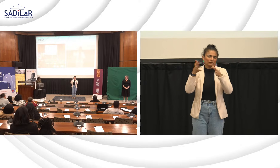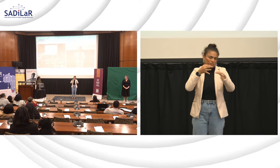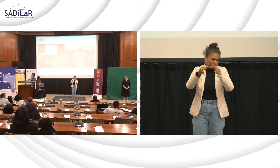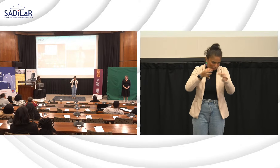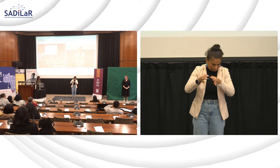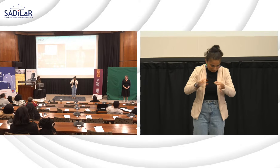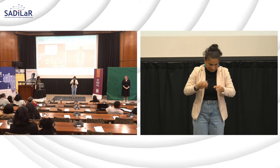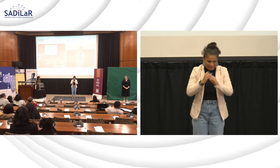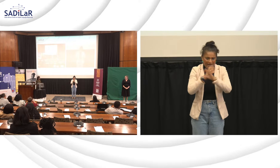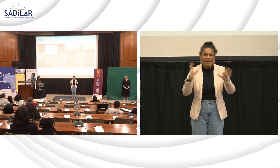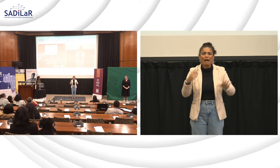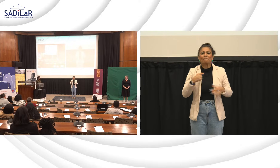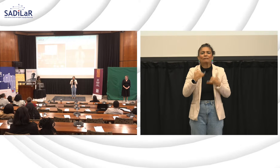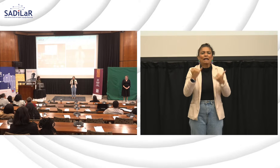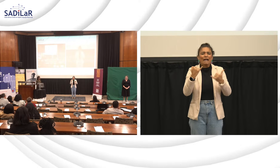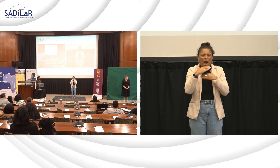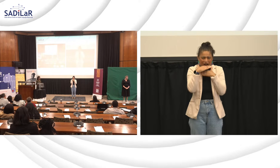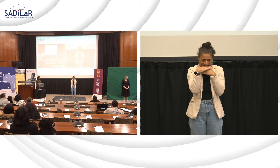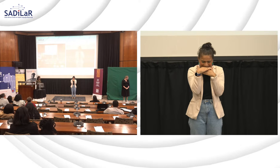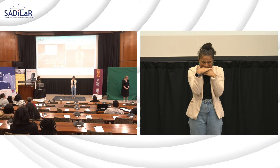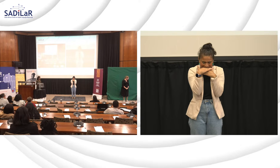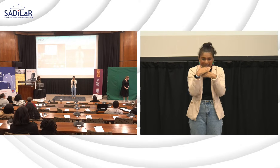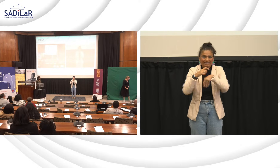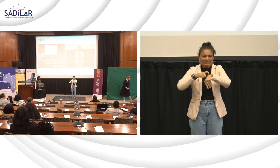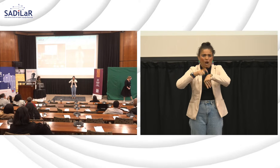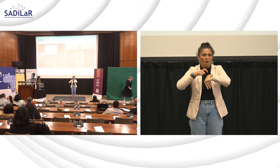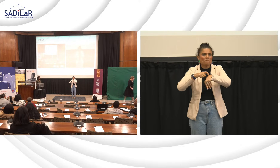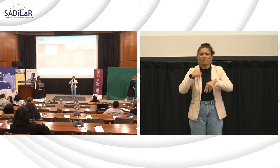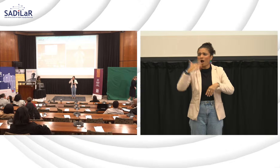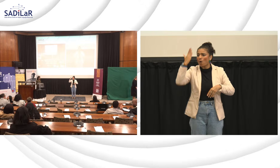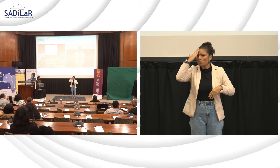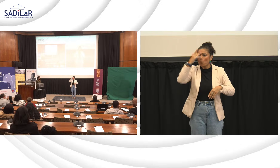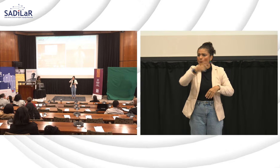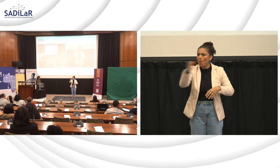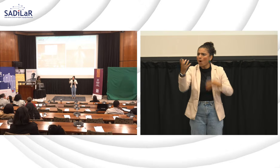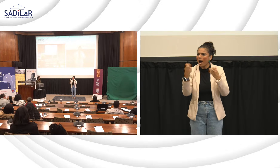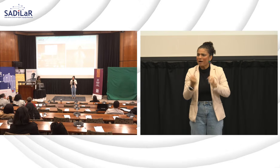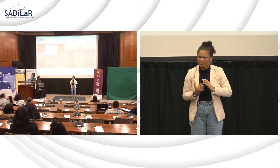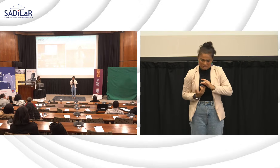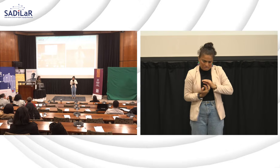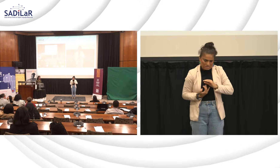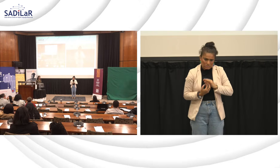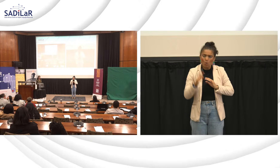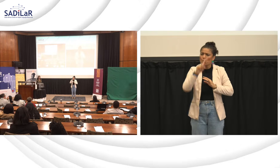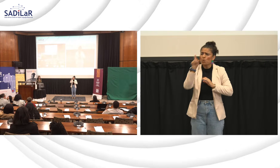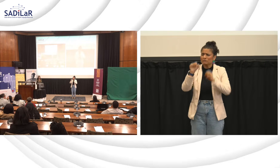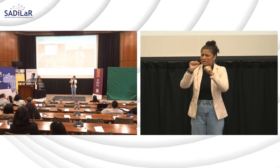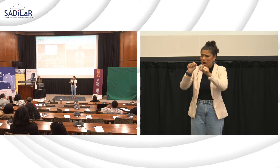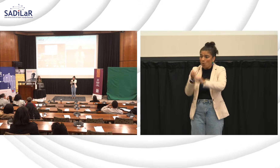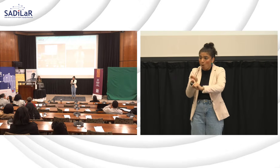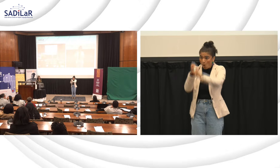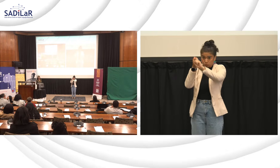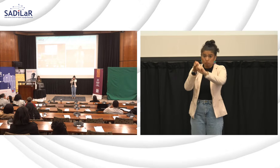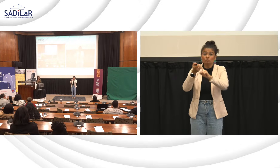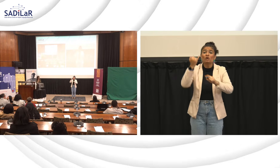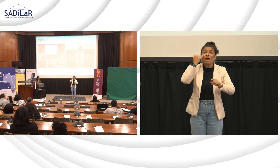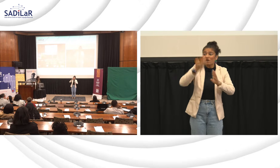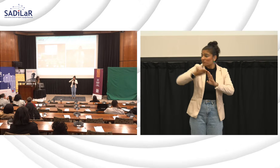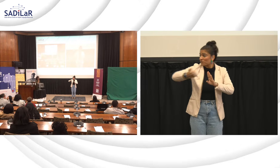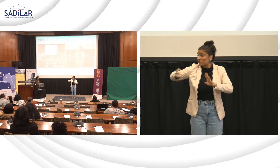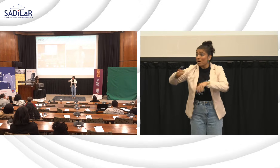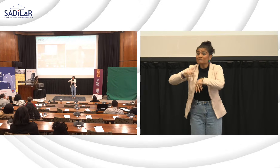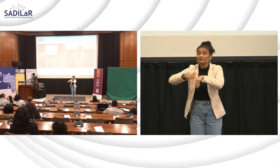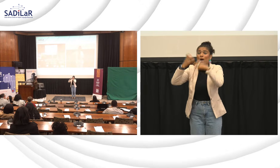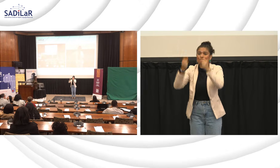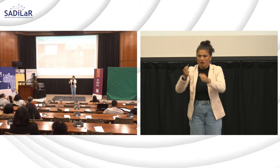Jean, for the clarity. Unfortunately, I know that there are burning questions in the audience.